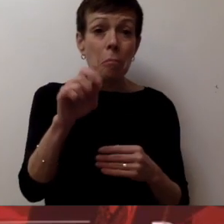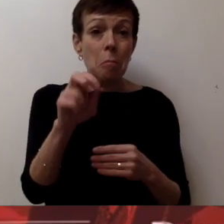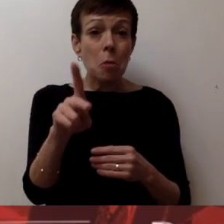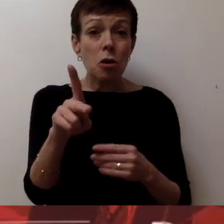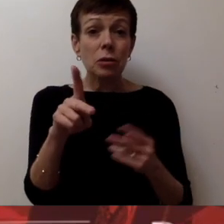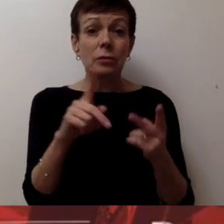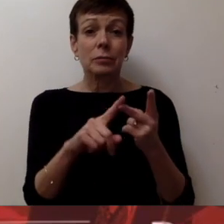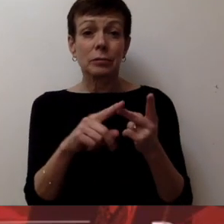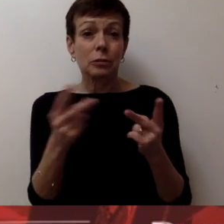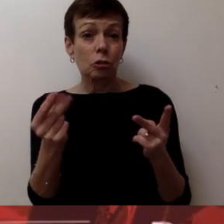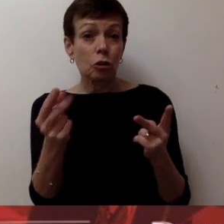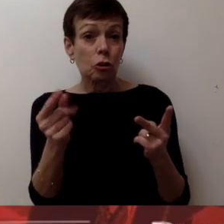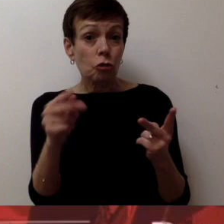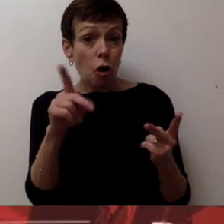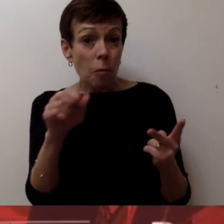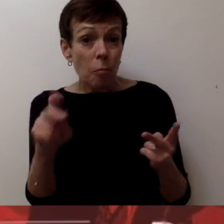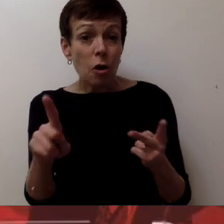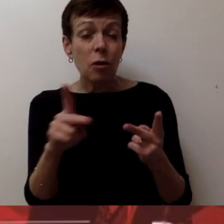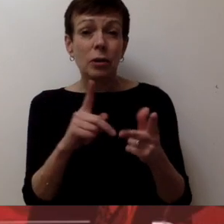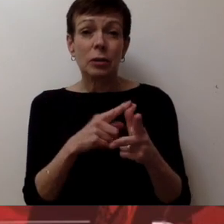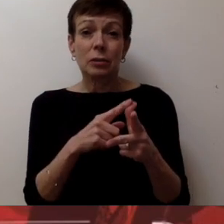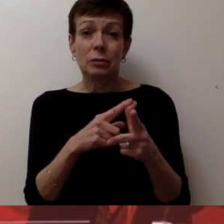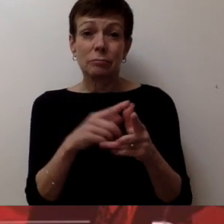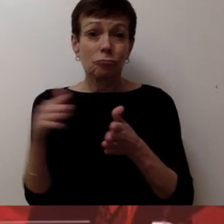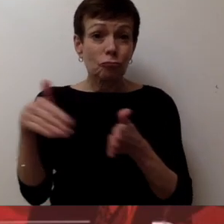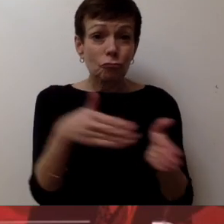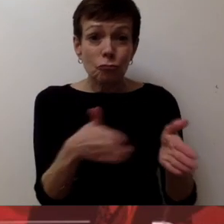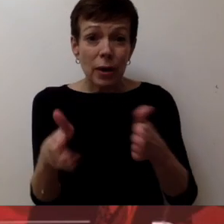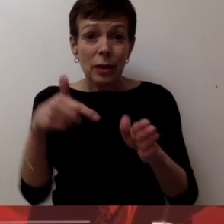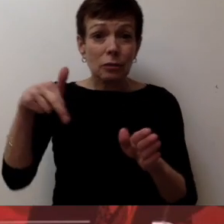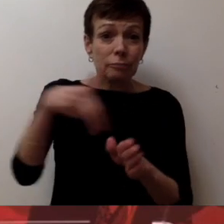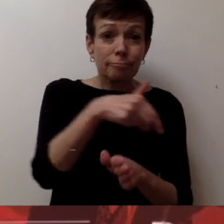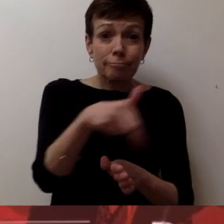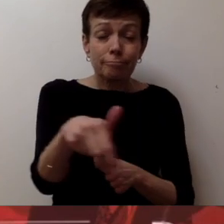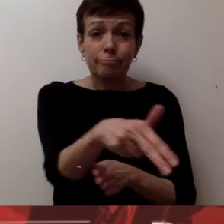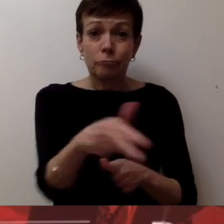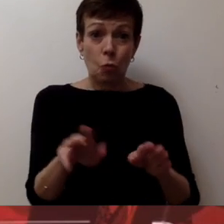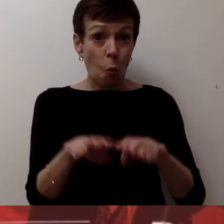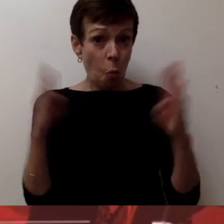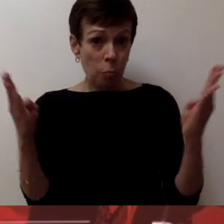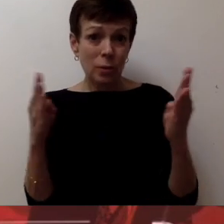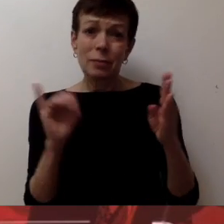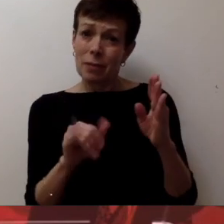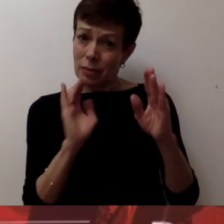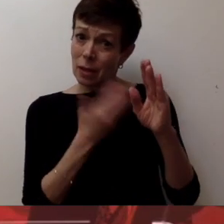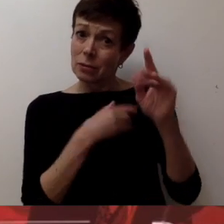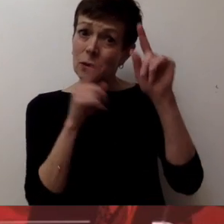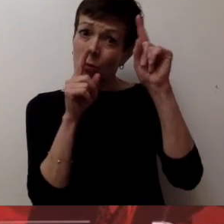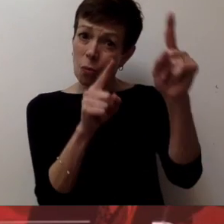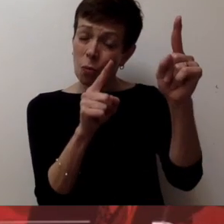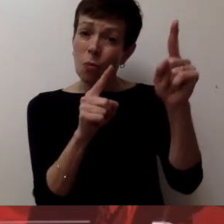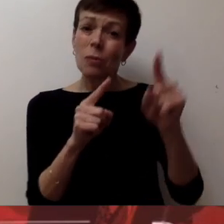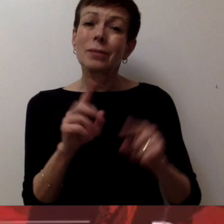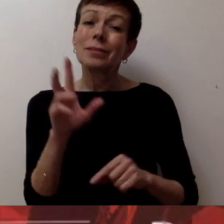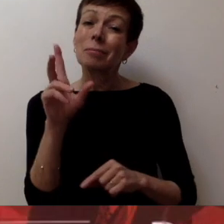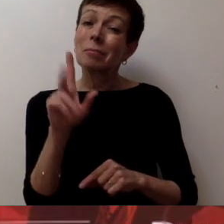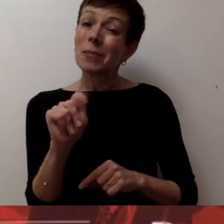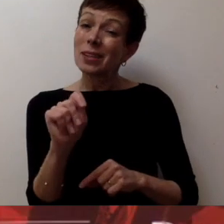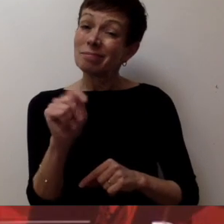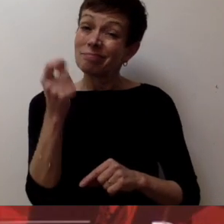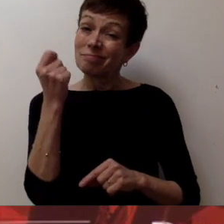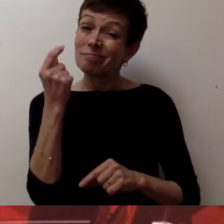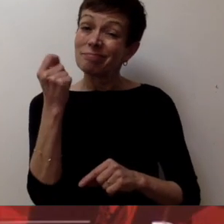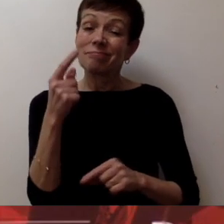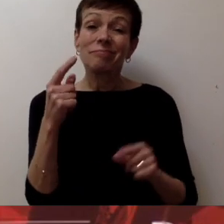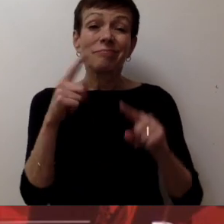trails and dog parks open. However, this ability of emergency operations to do that is directly linked